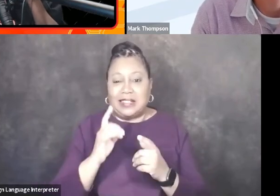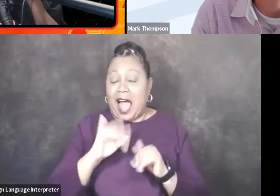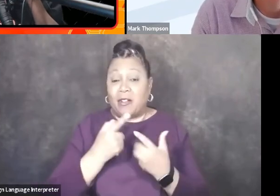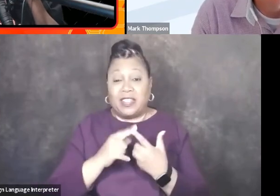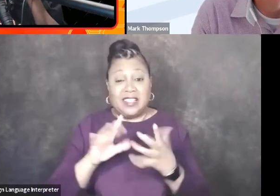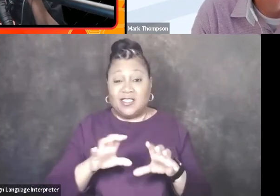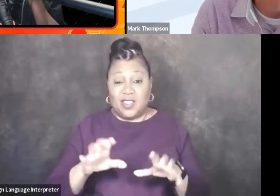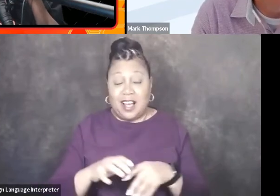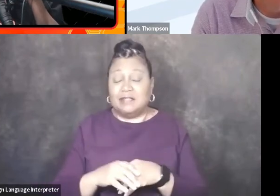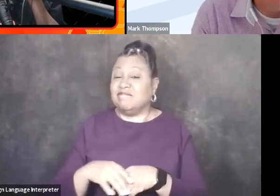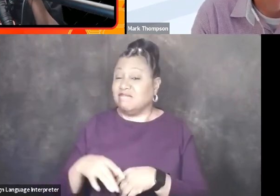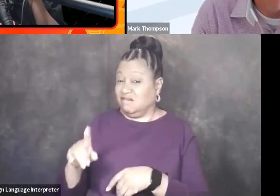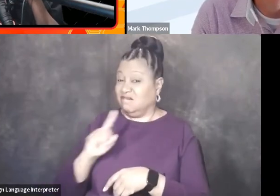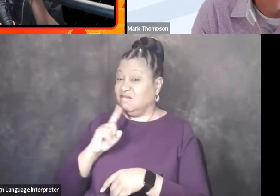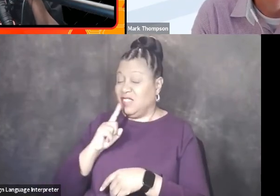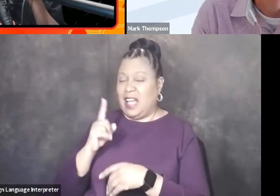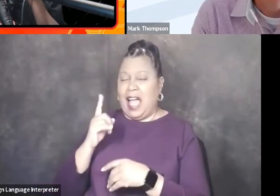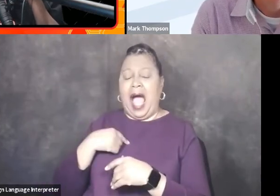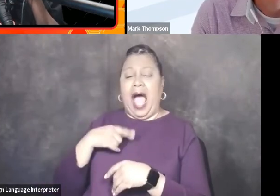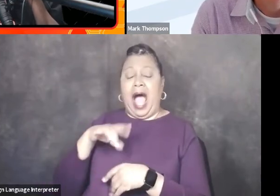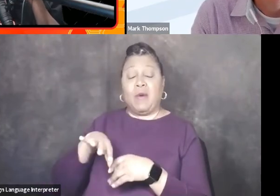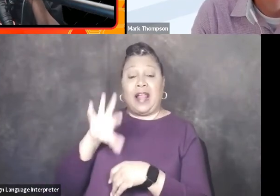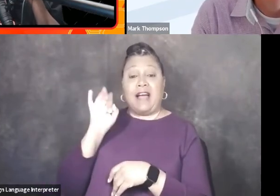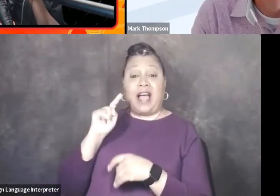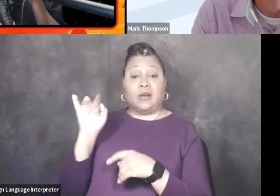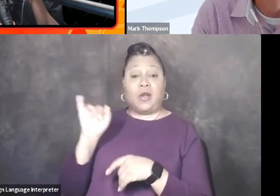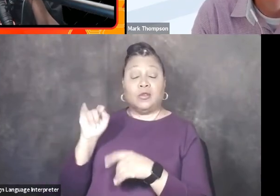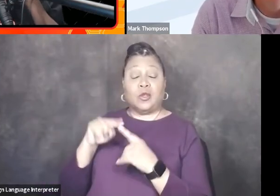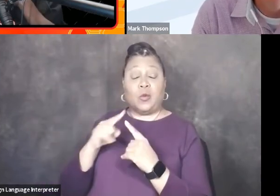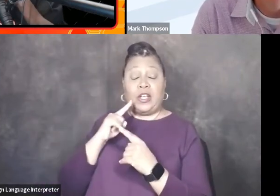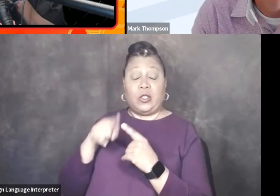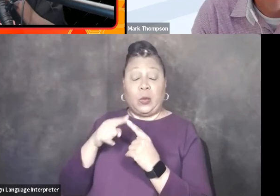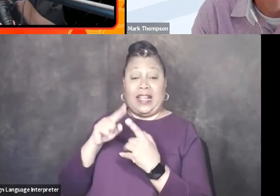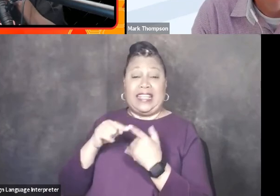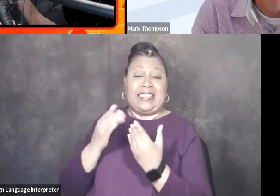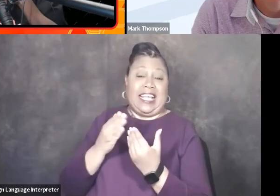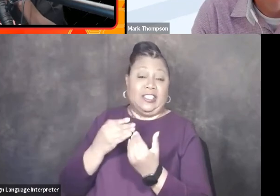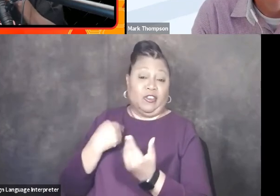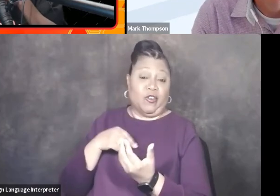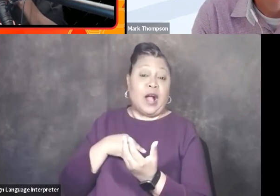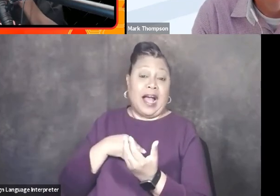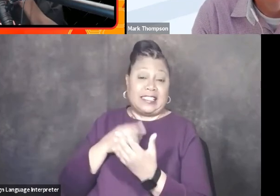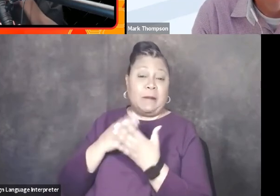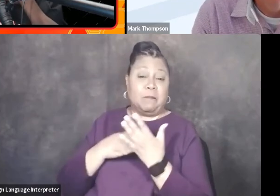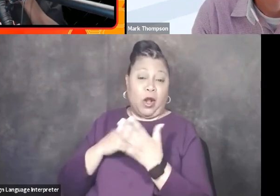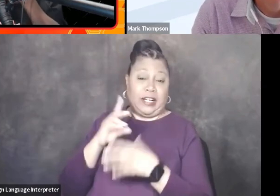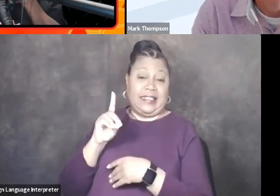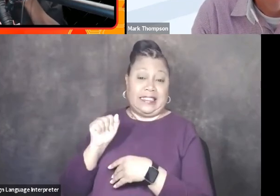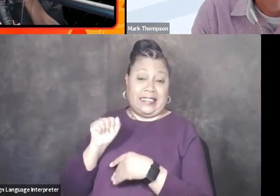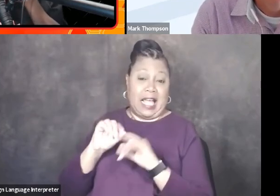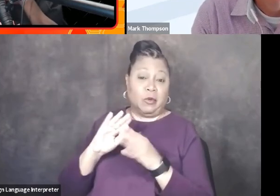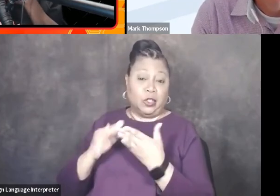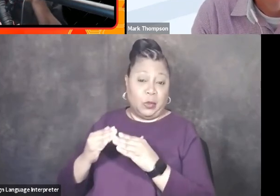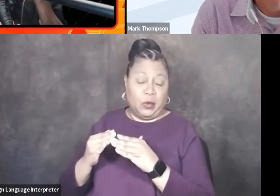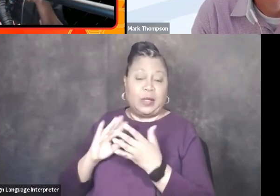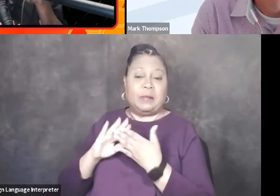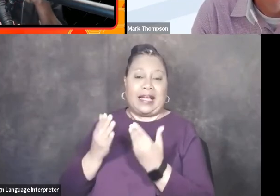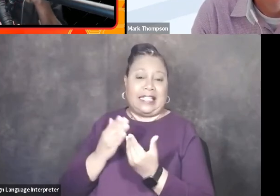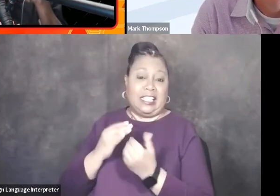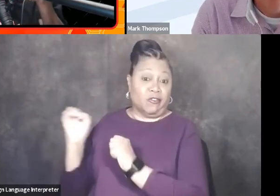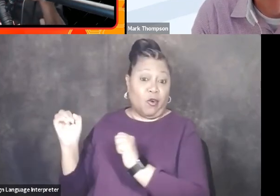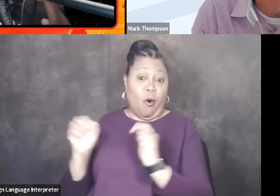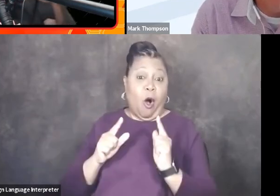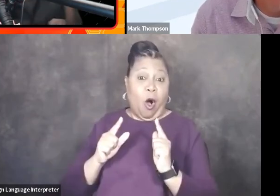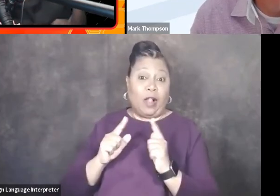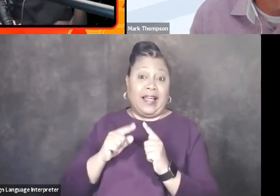done. that's true. And So, what I found out too is that when it becomes easier for us, part of the disabled community, it becomes easier for all.